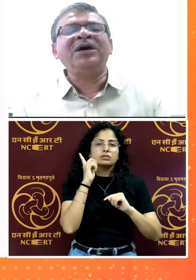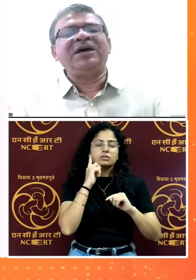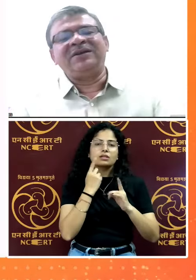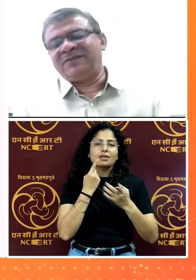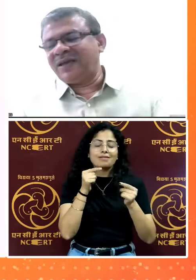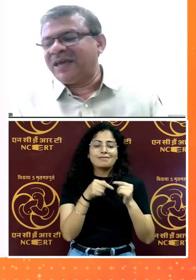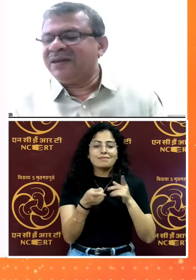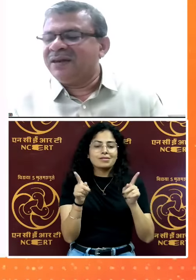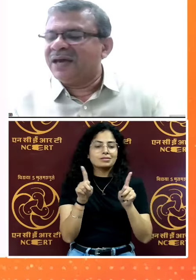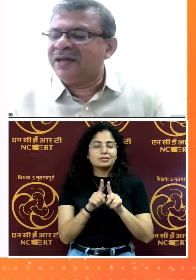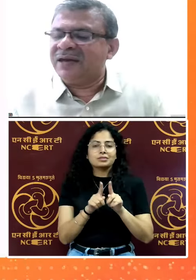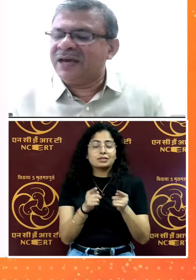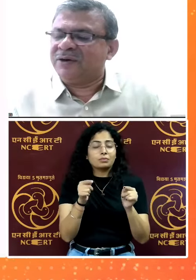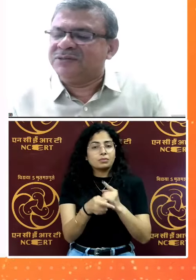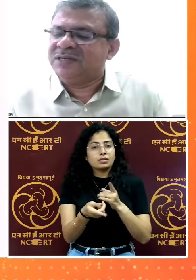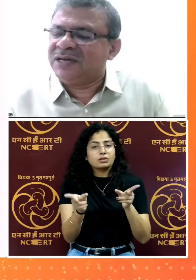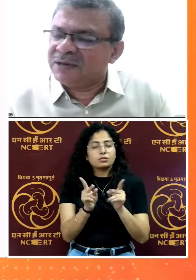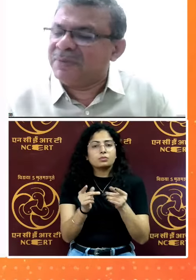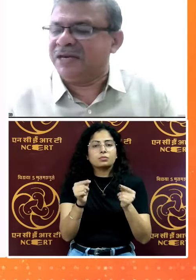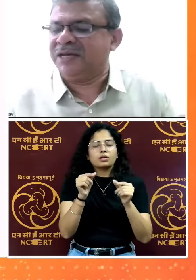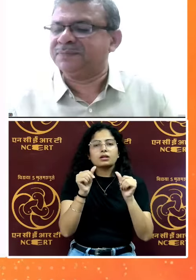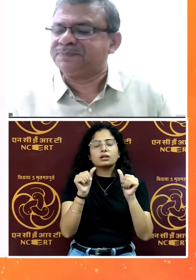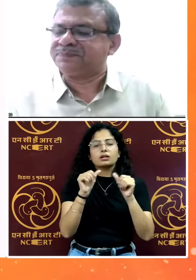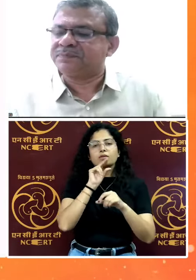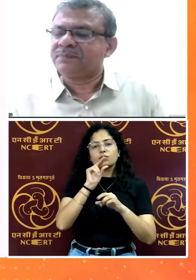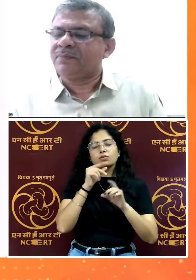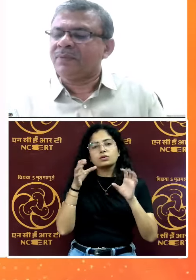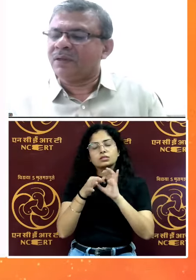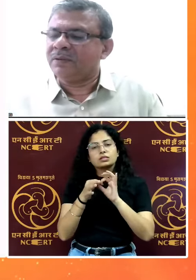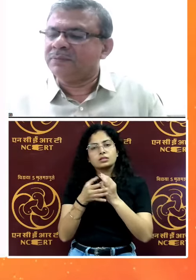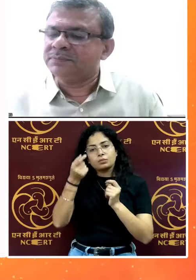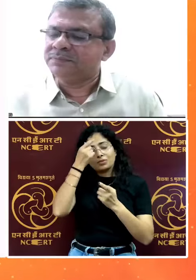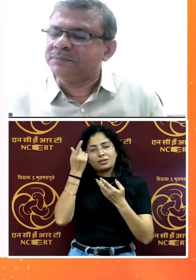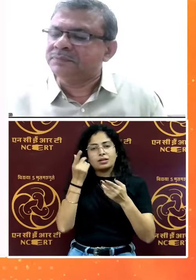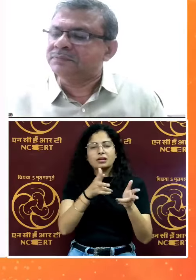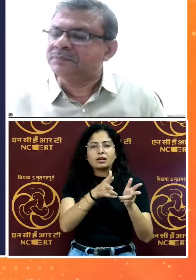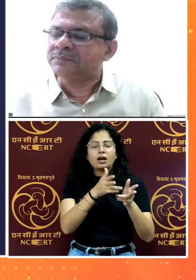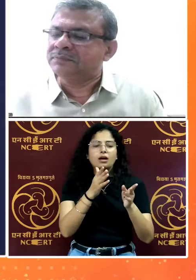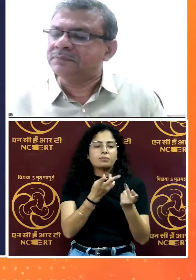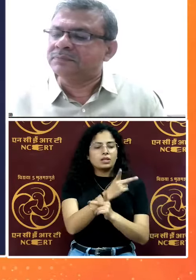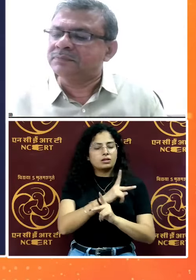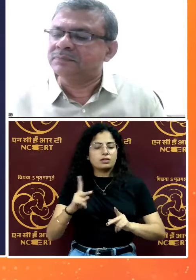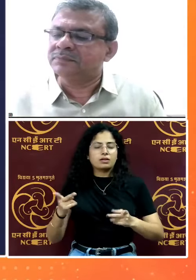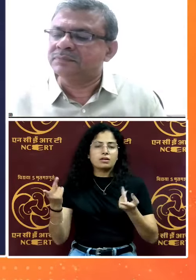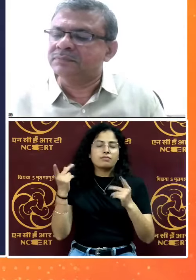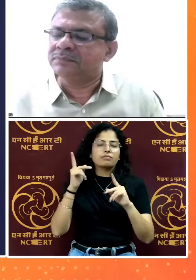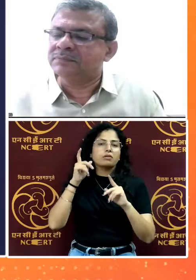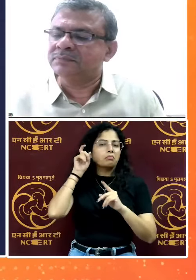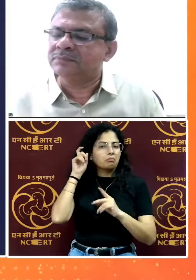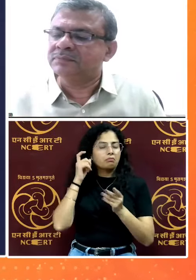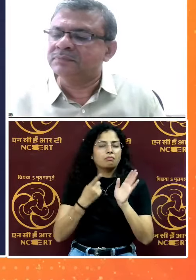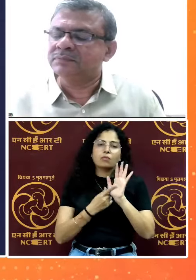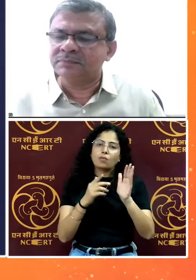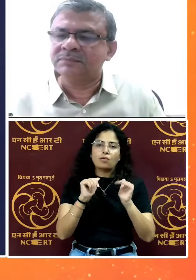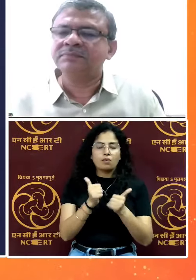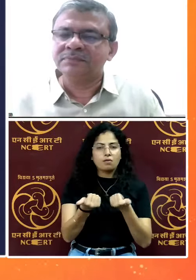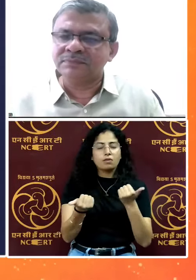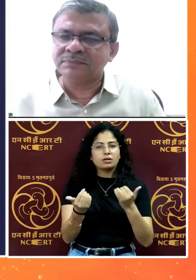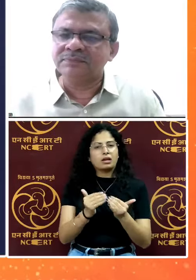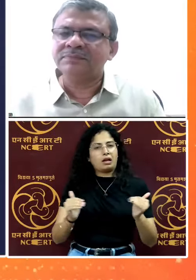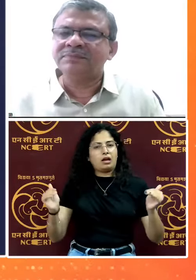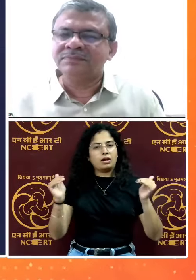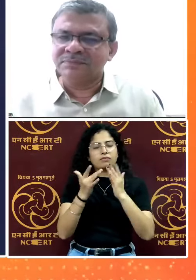so, it is again an acoustic barrier. But sir, tell me, you have shown us different kind of hearing aids, and with such advanced technology, don't you